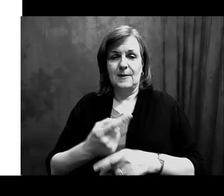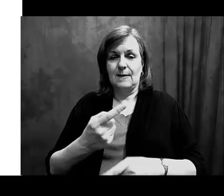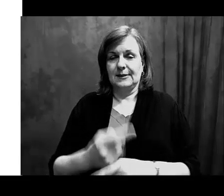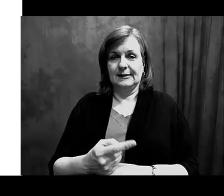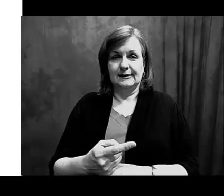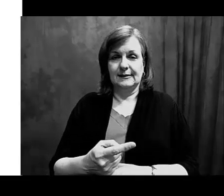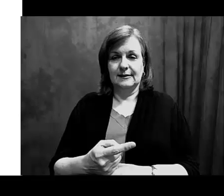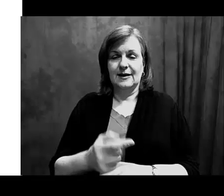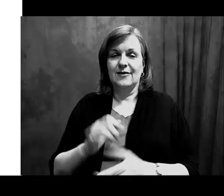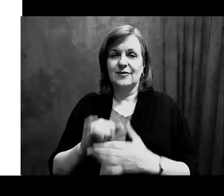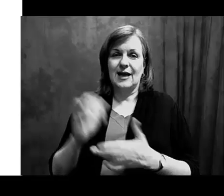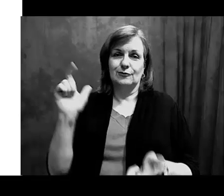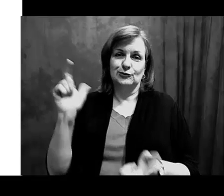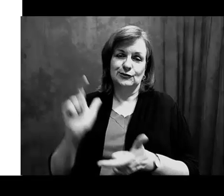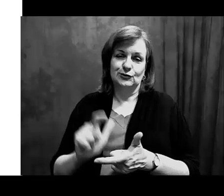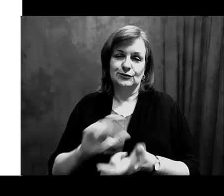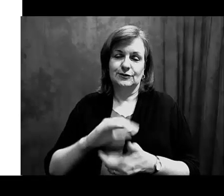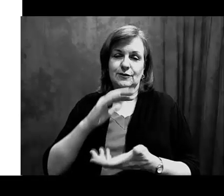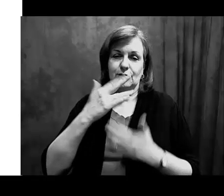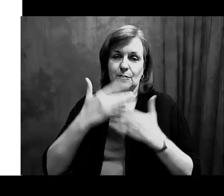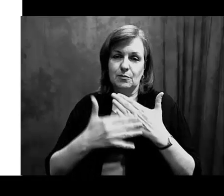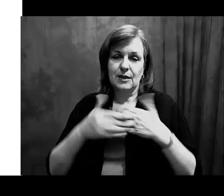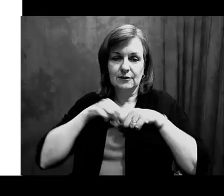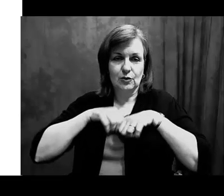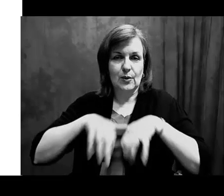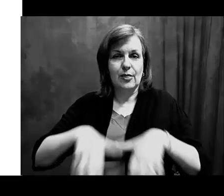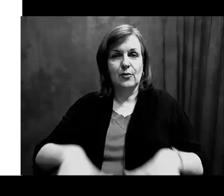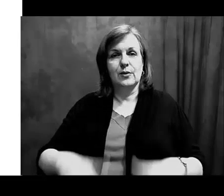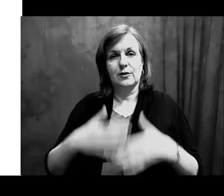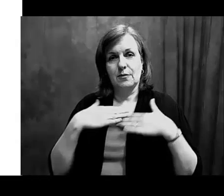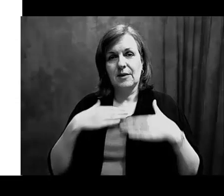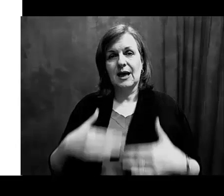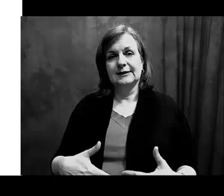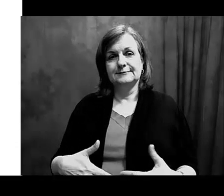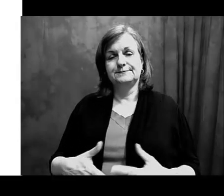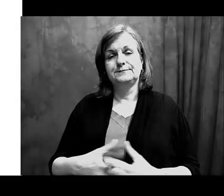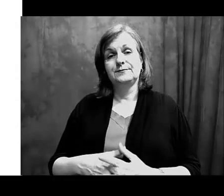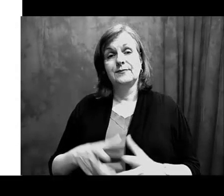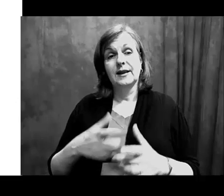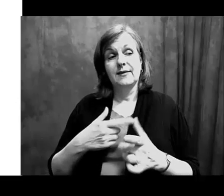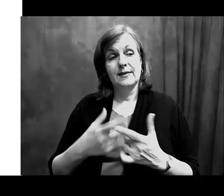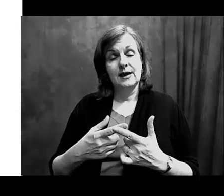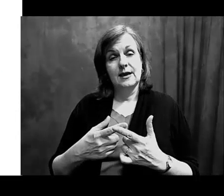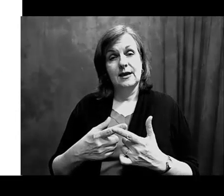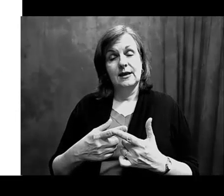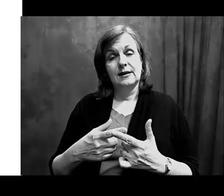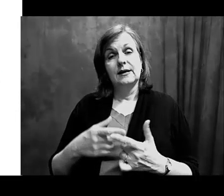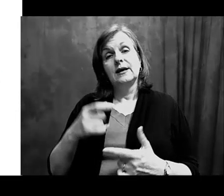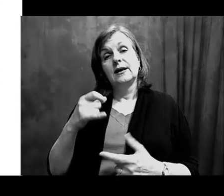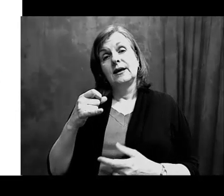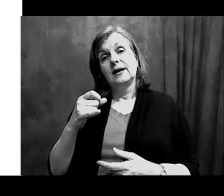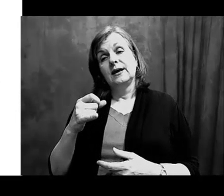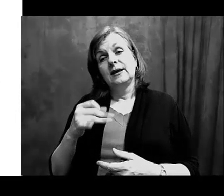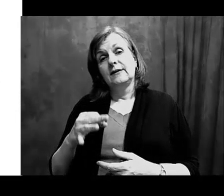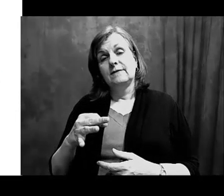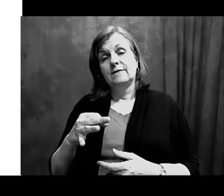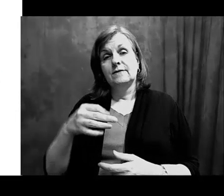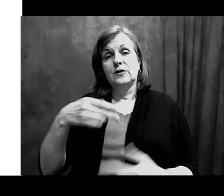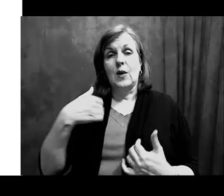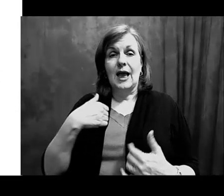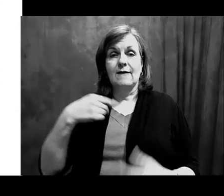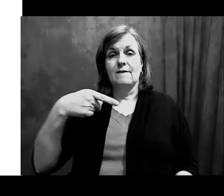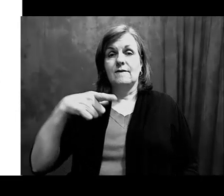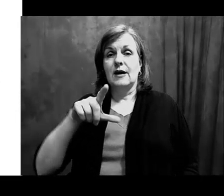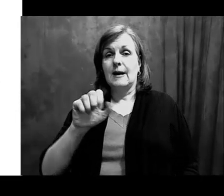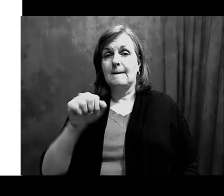Poor contractions decreases the amount of blood pushed around your body. And then if we add to